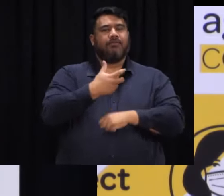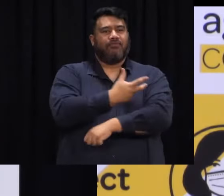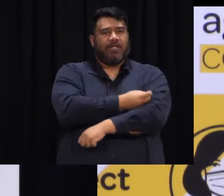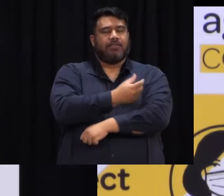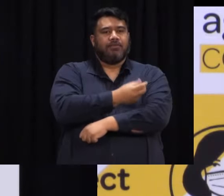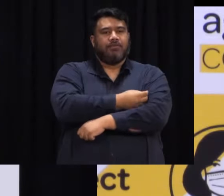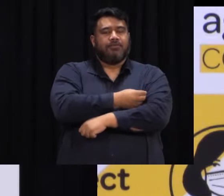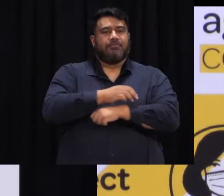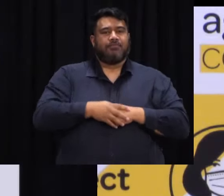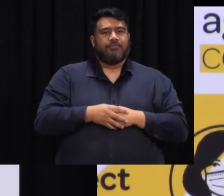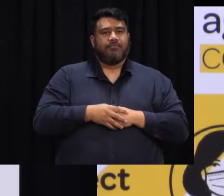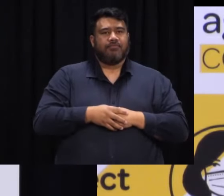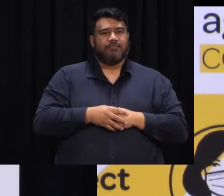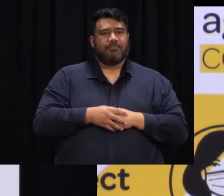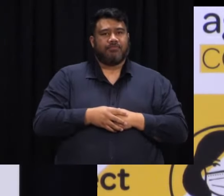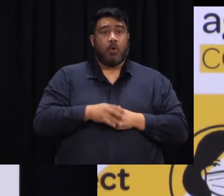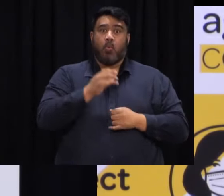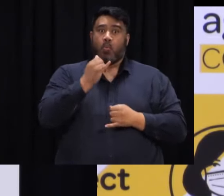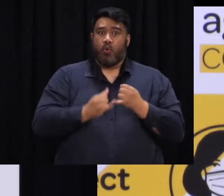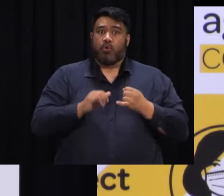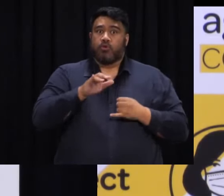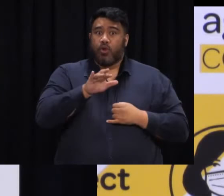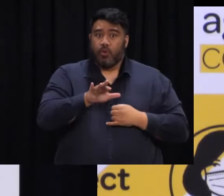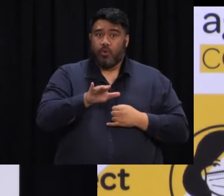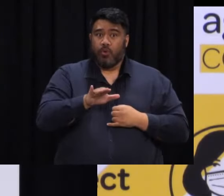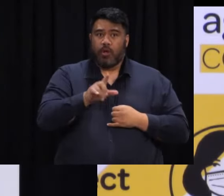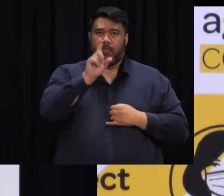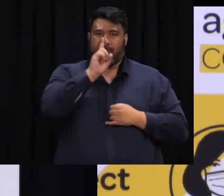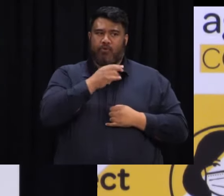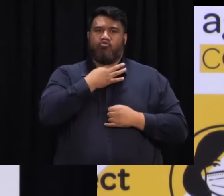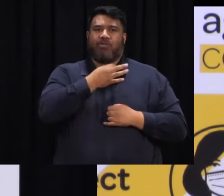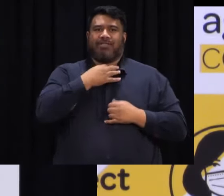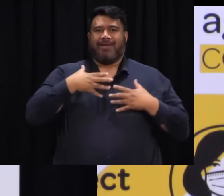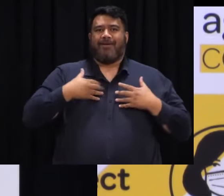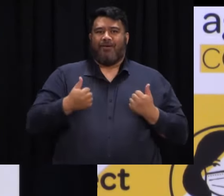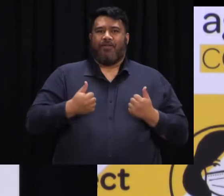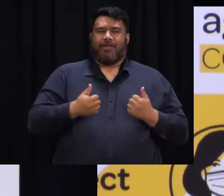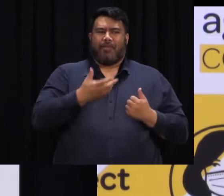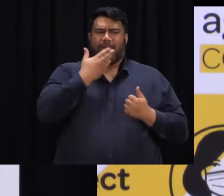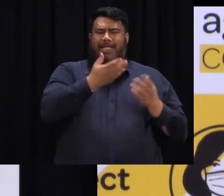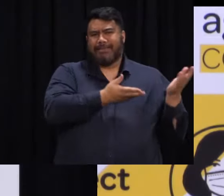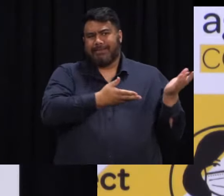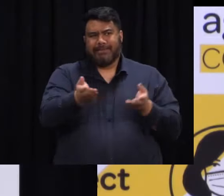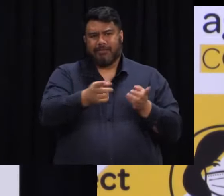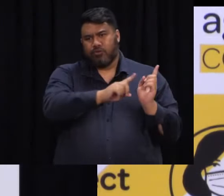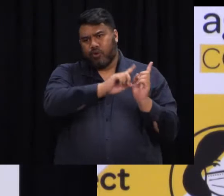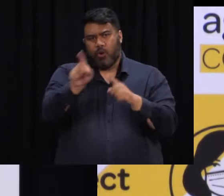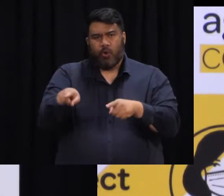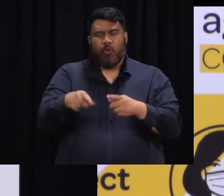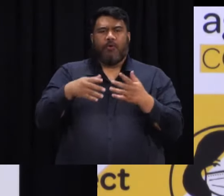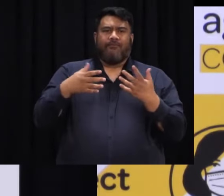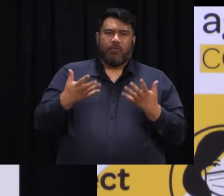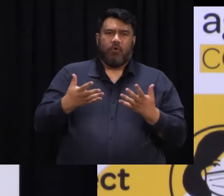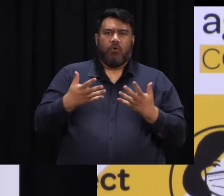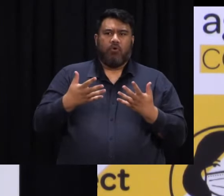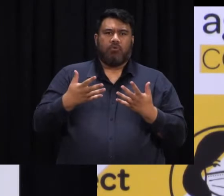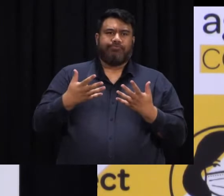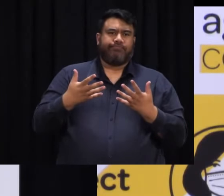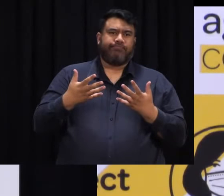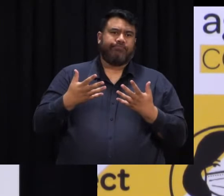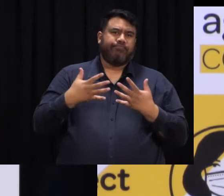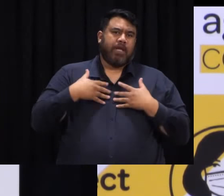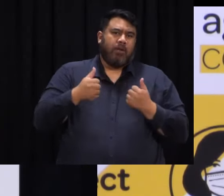in particular, our most at-risk New Zealanders. It is a crude way to identify those individuals, but we do know the risk